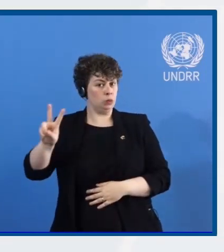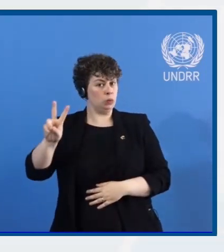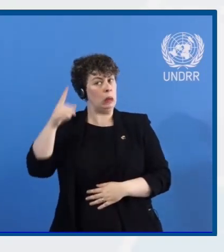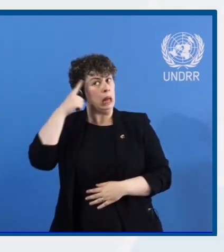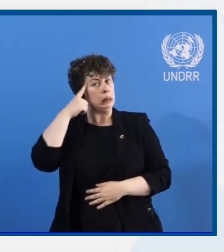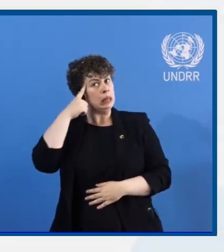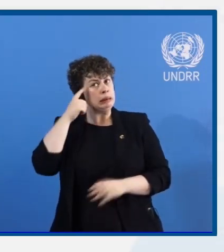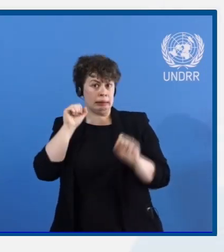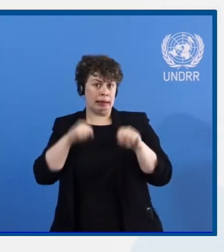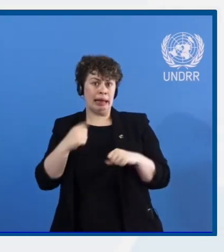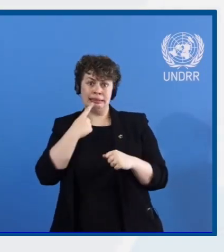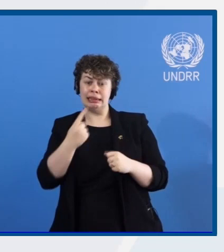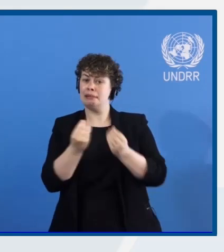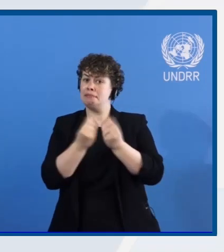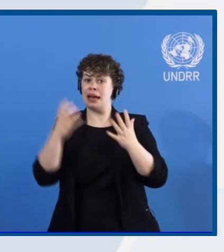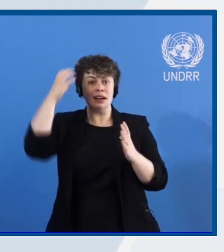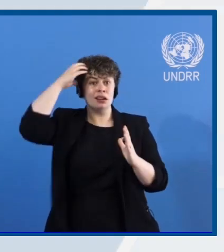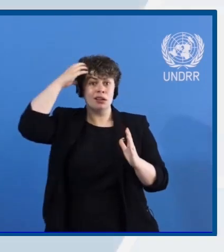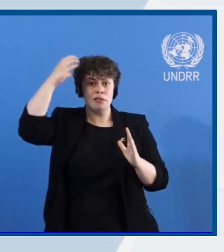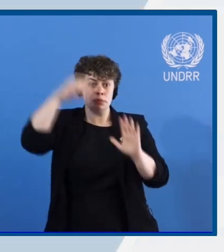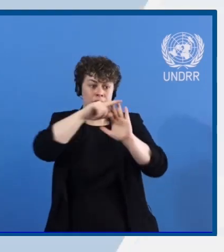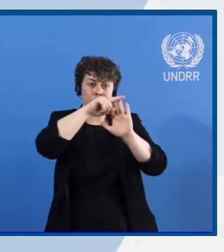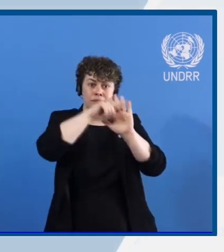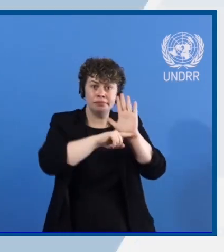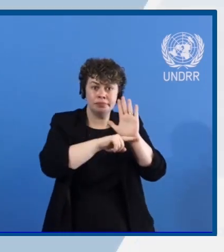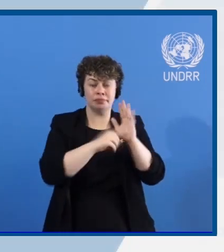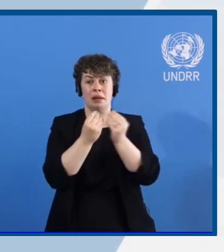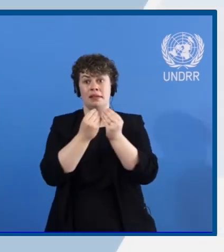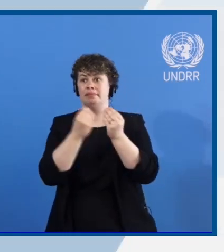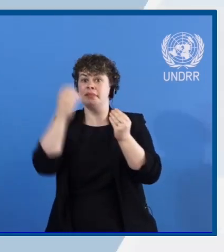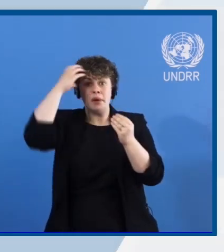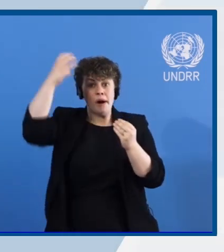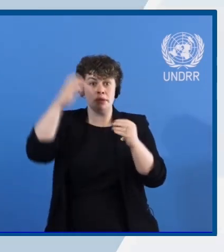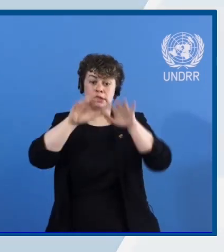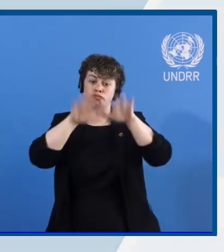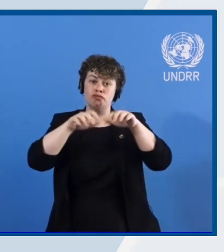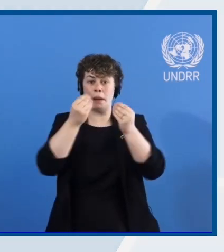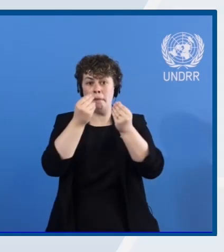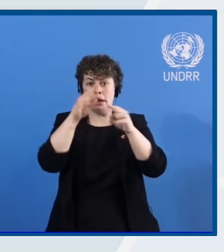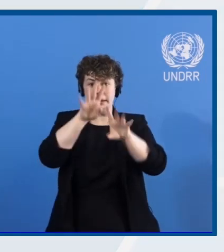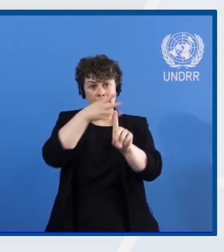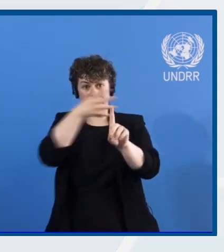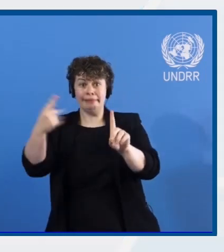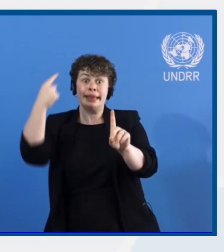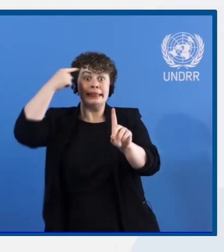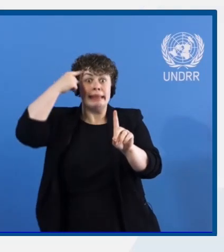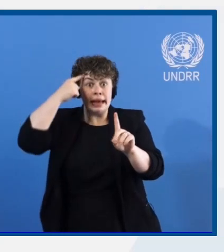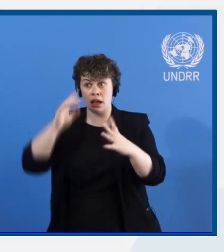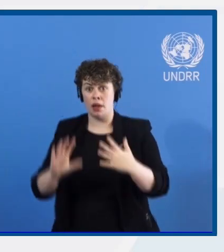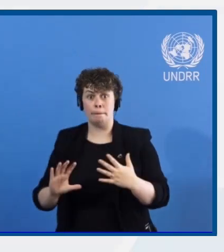policy and regulatory environments and accounting practices do not consider disaster risk.